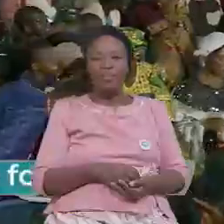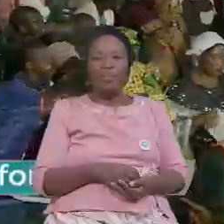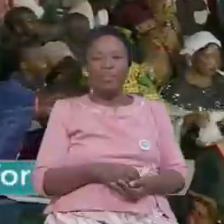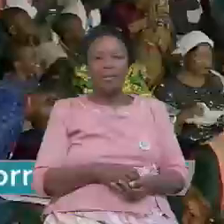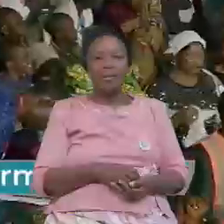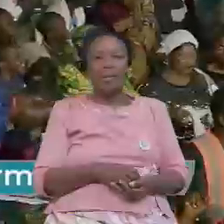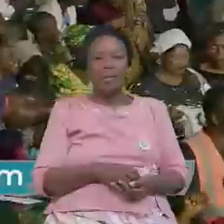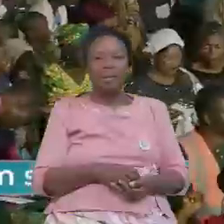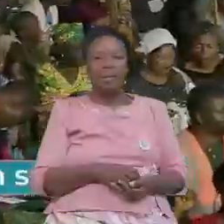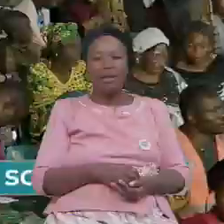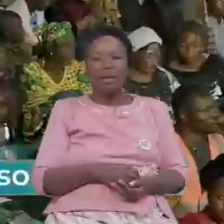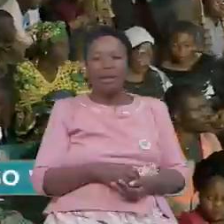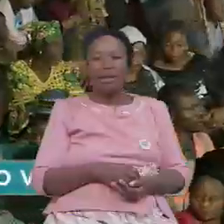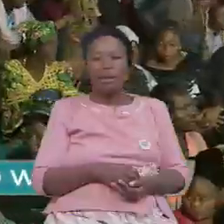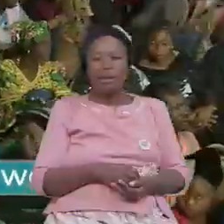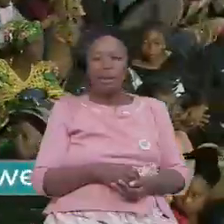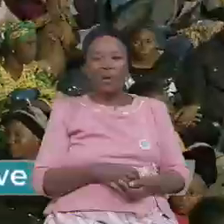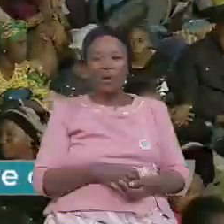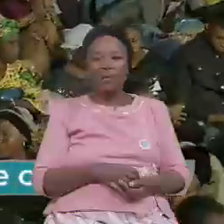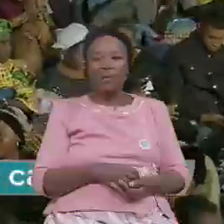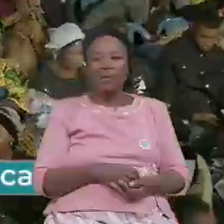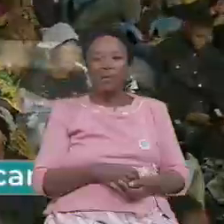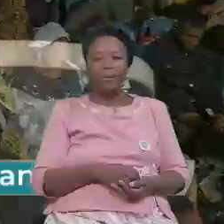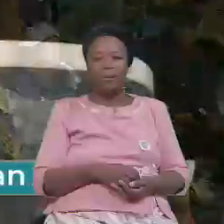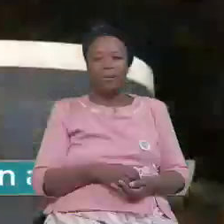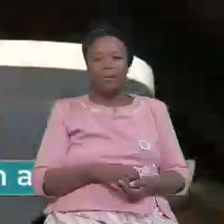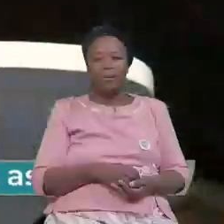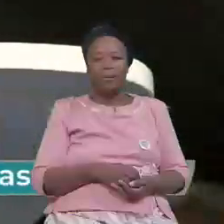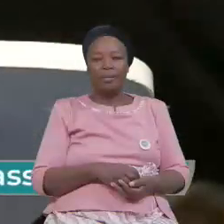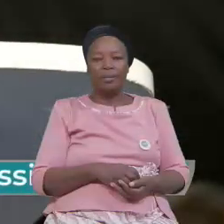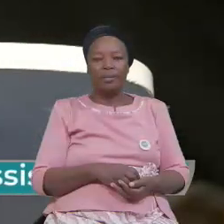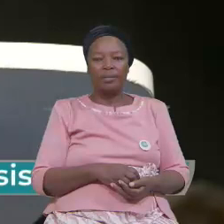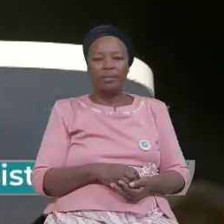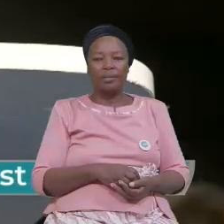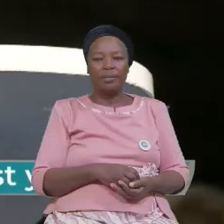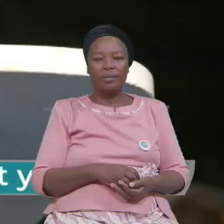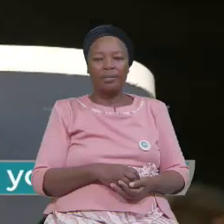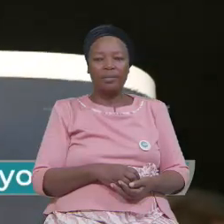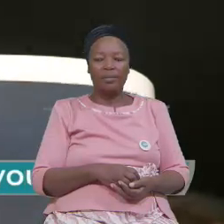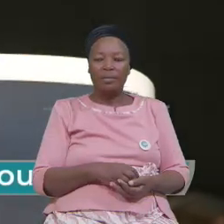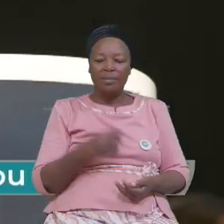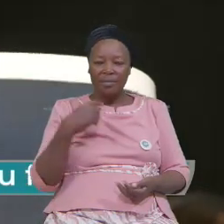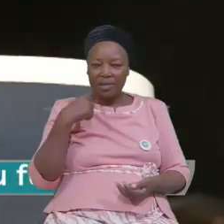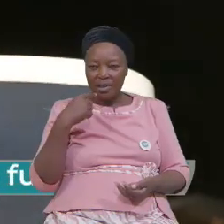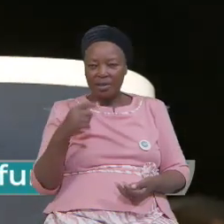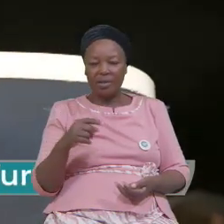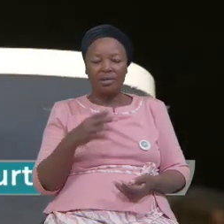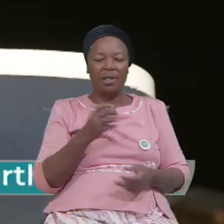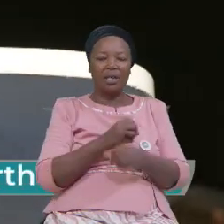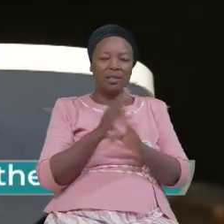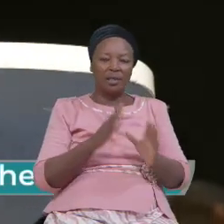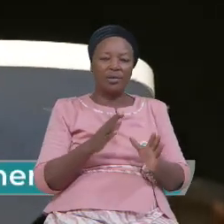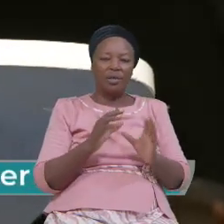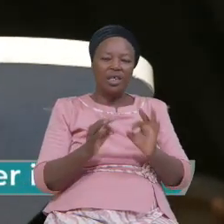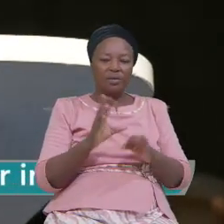Beckon to the counselors and tell them, I am one of them. You